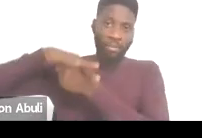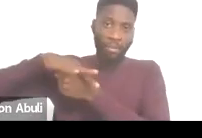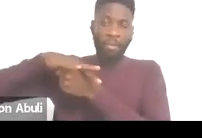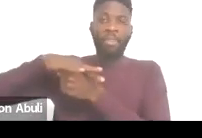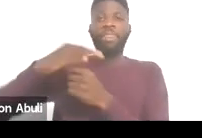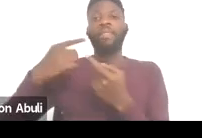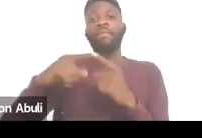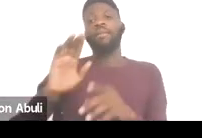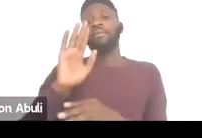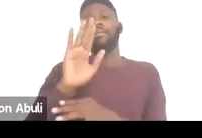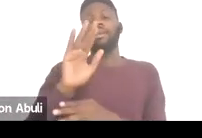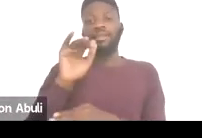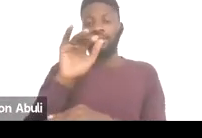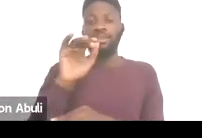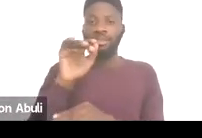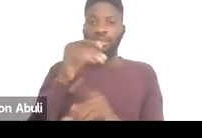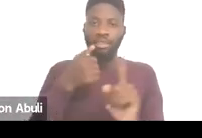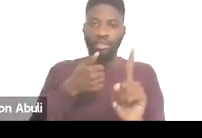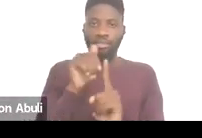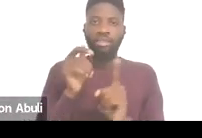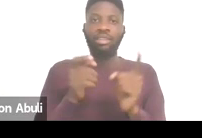you are called to have self-regulation and